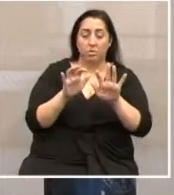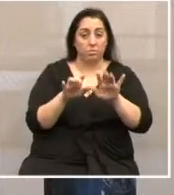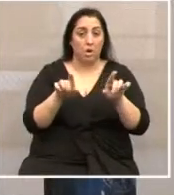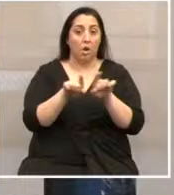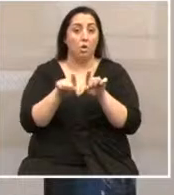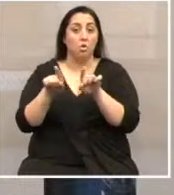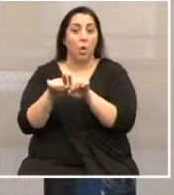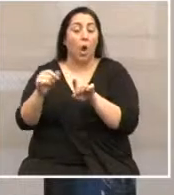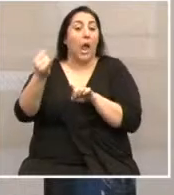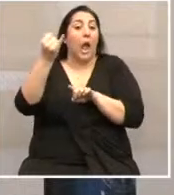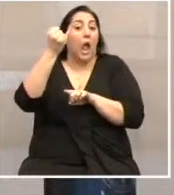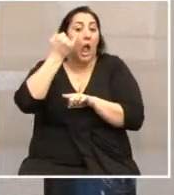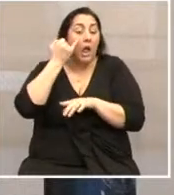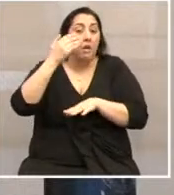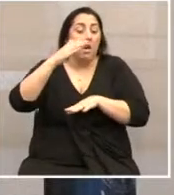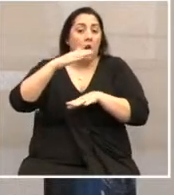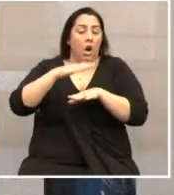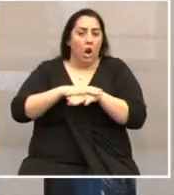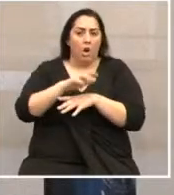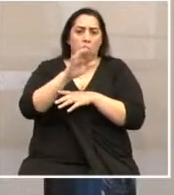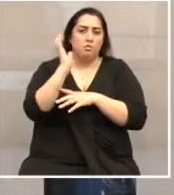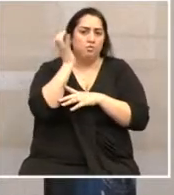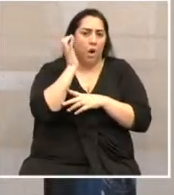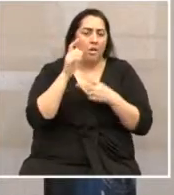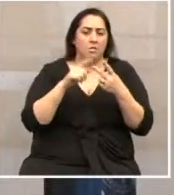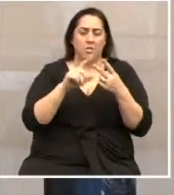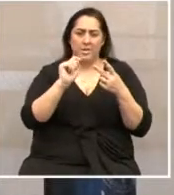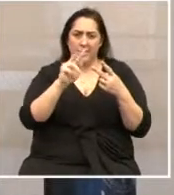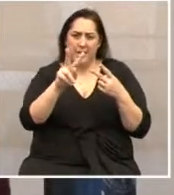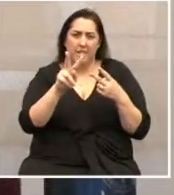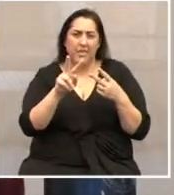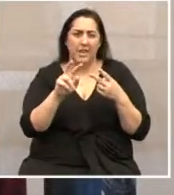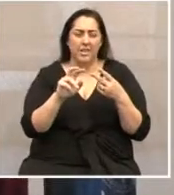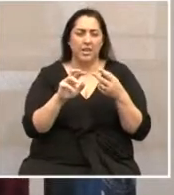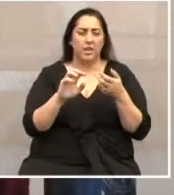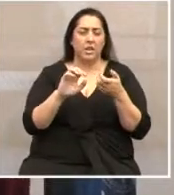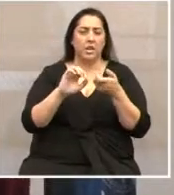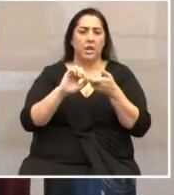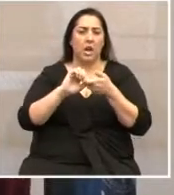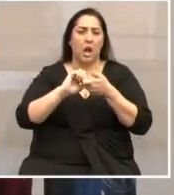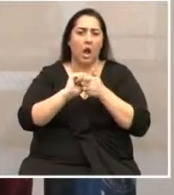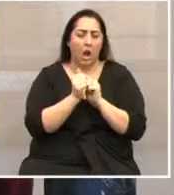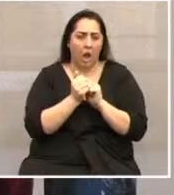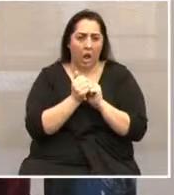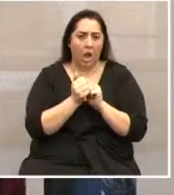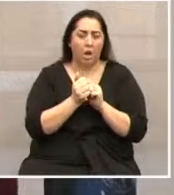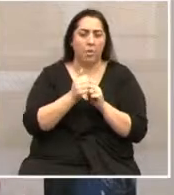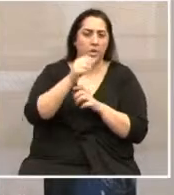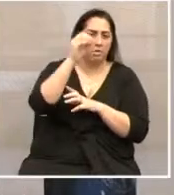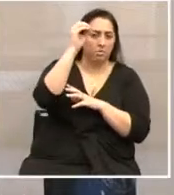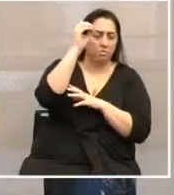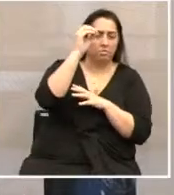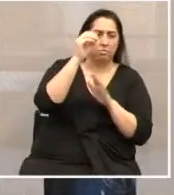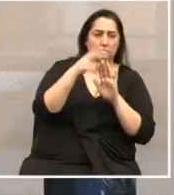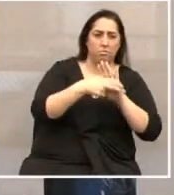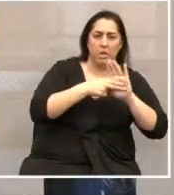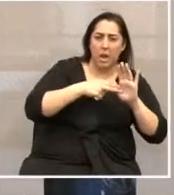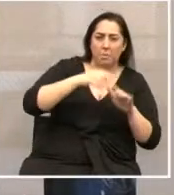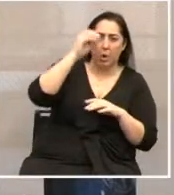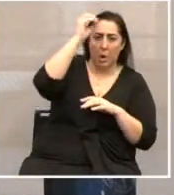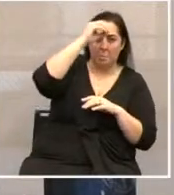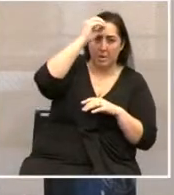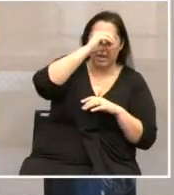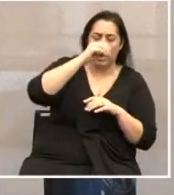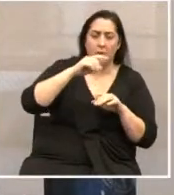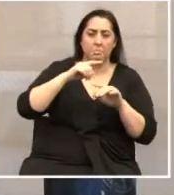public broadcasting, on the radio, on the television, falls not as opinion on free speech, but rather as